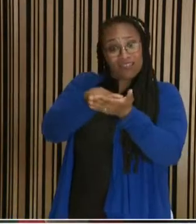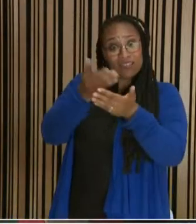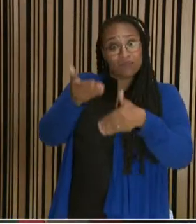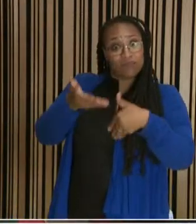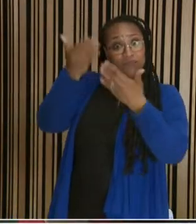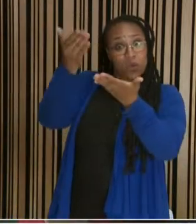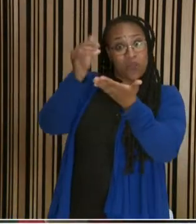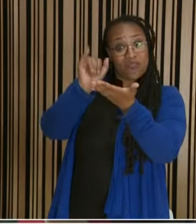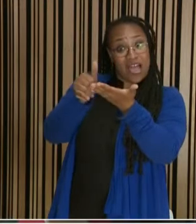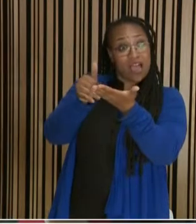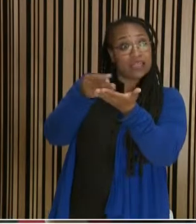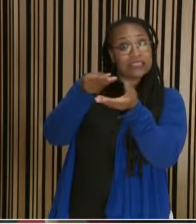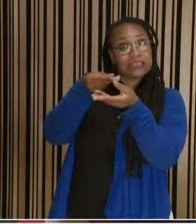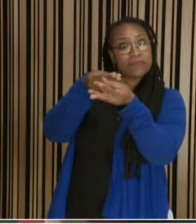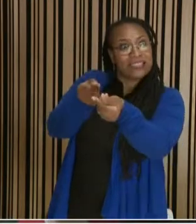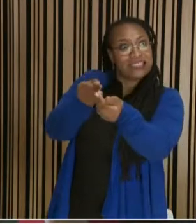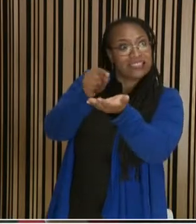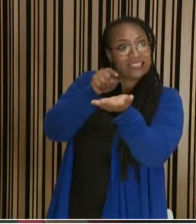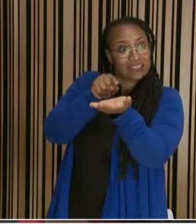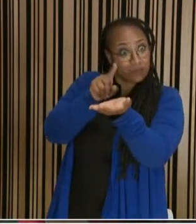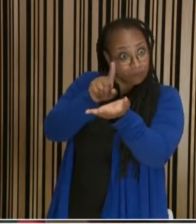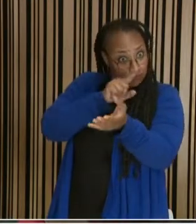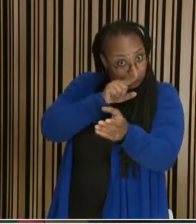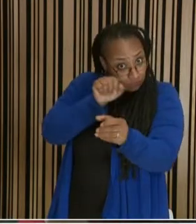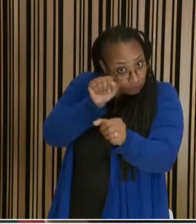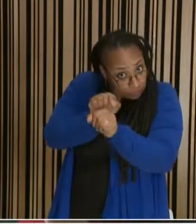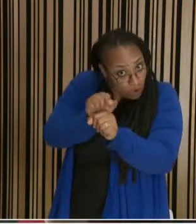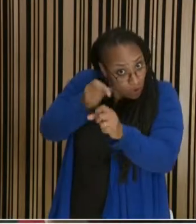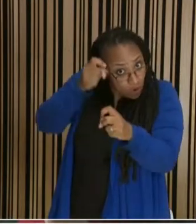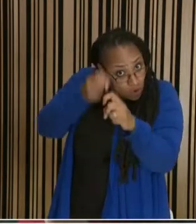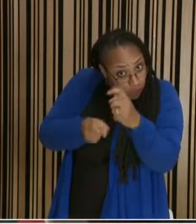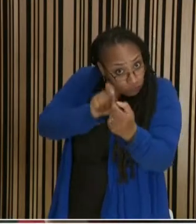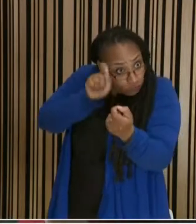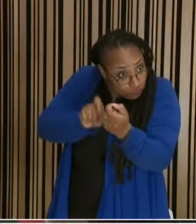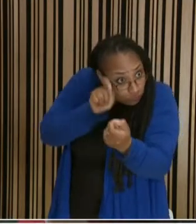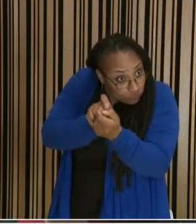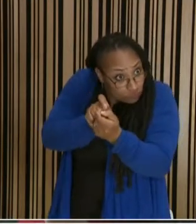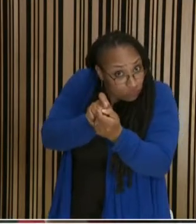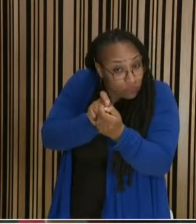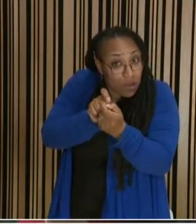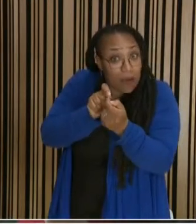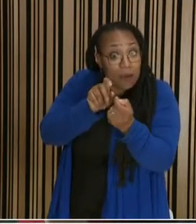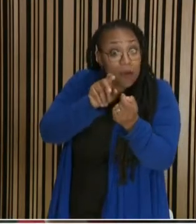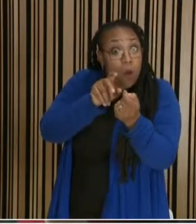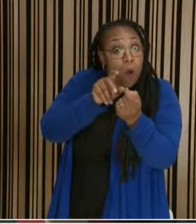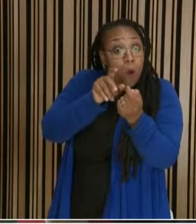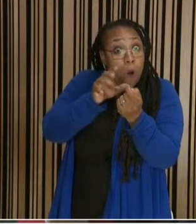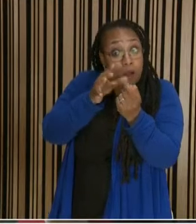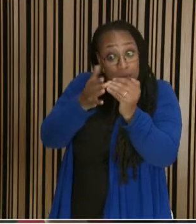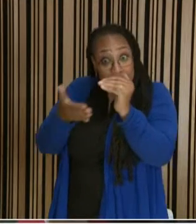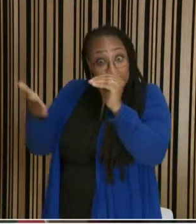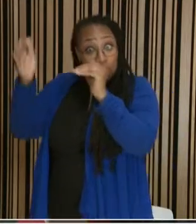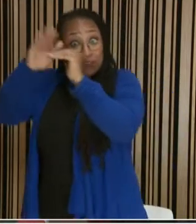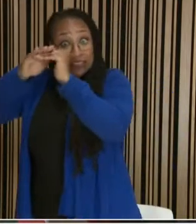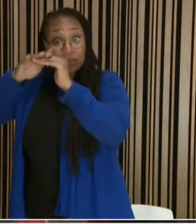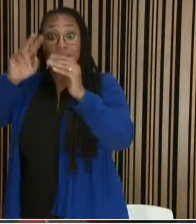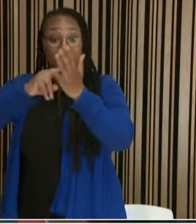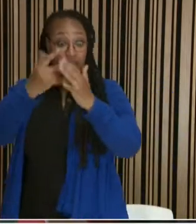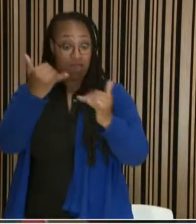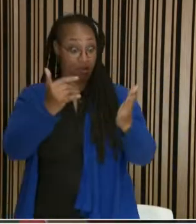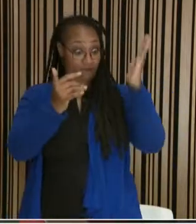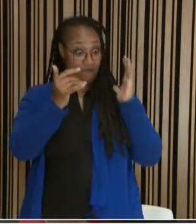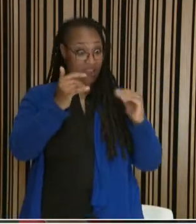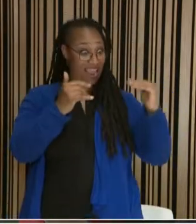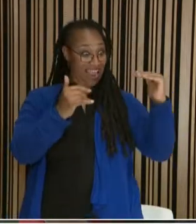because of inflation some programs that I committed to, or the council is committed to make sure we can deliver them, but we have very